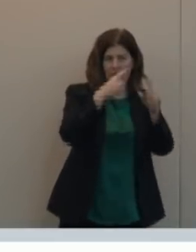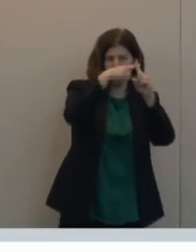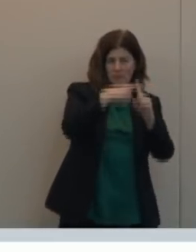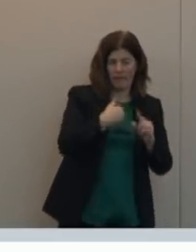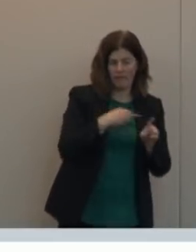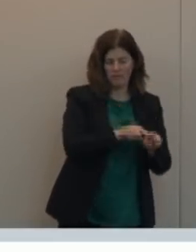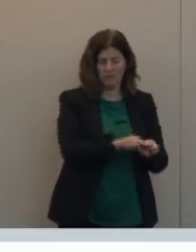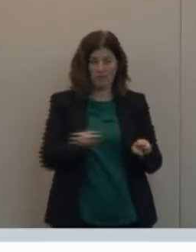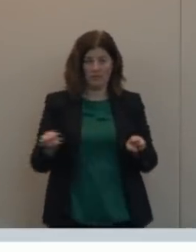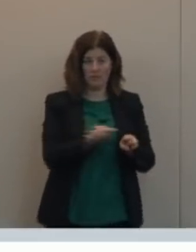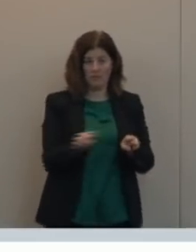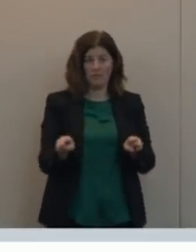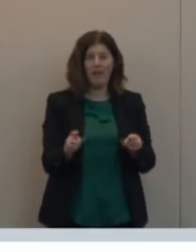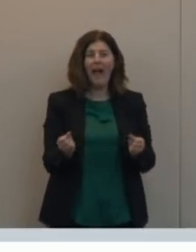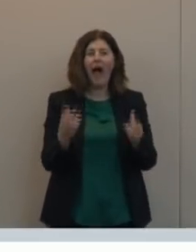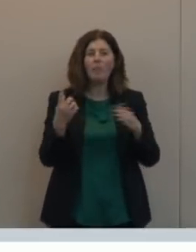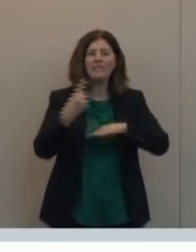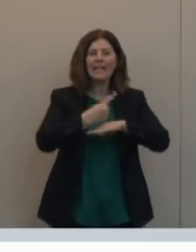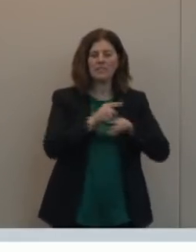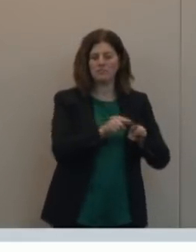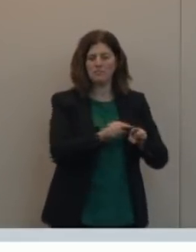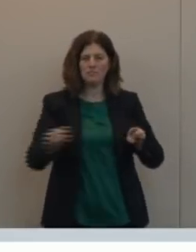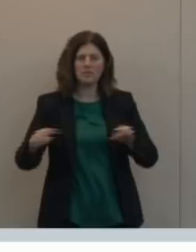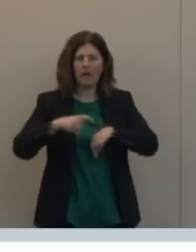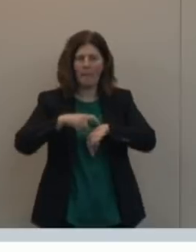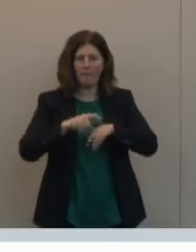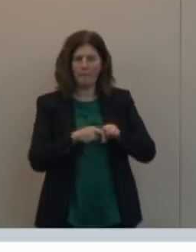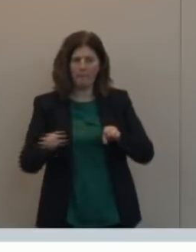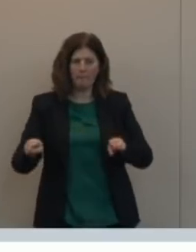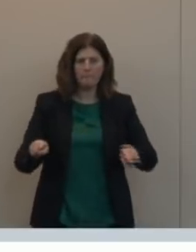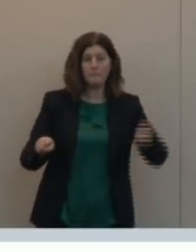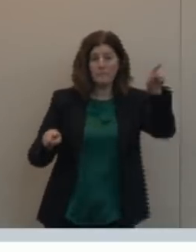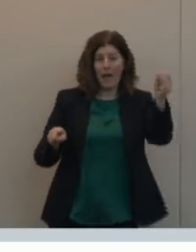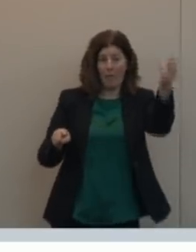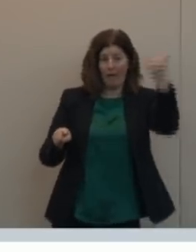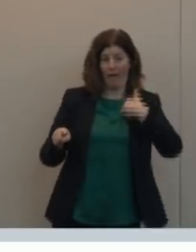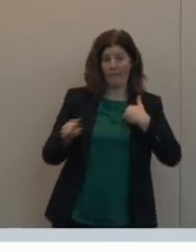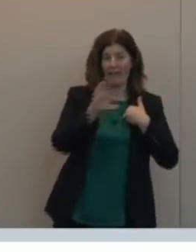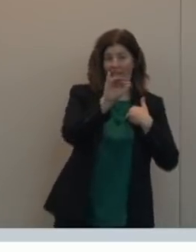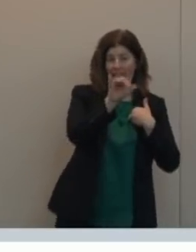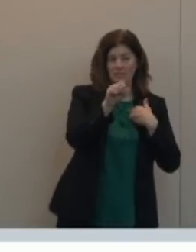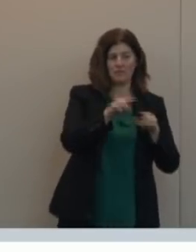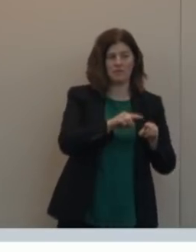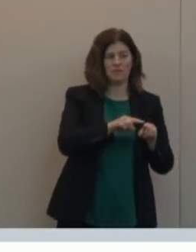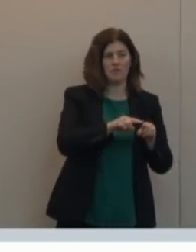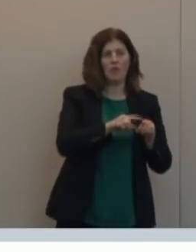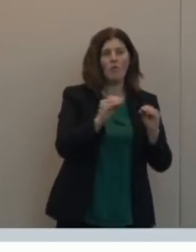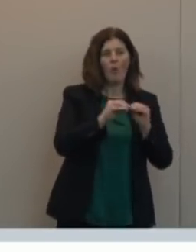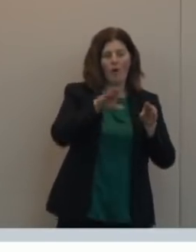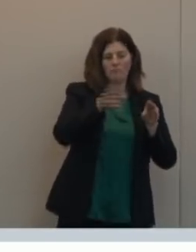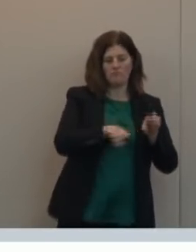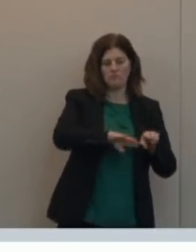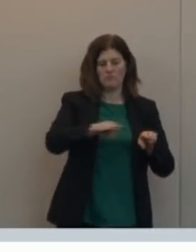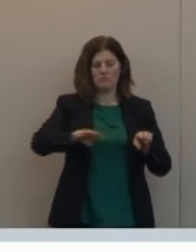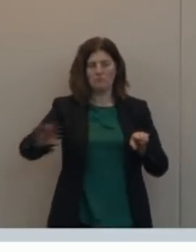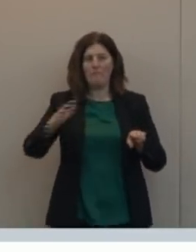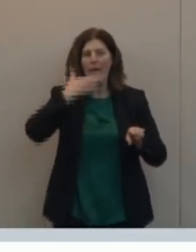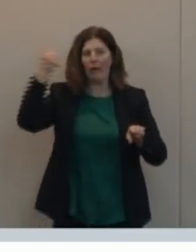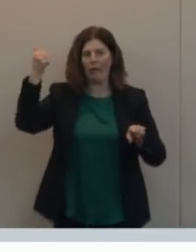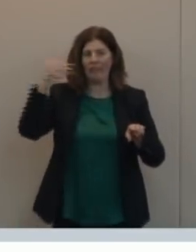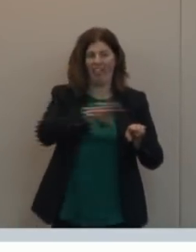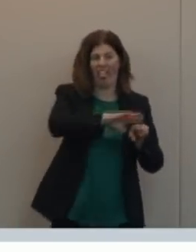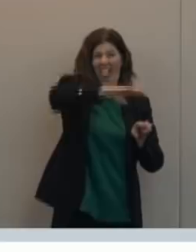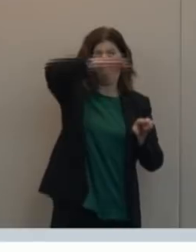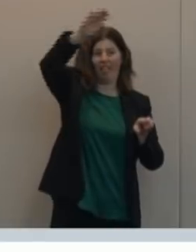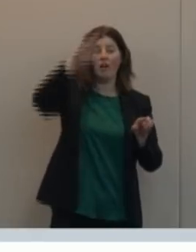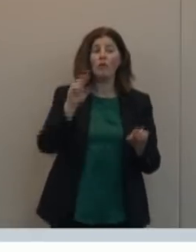the horizontal axis, you have the number of days. And in these graphs, down is good. And so you can see that New